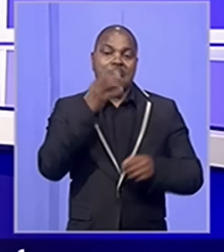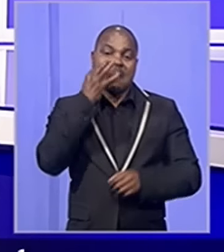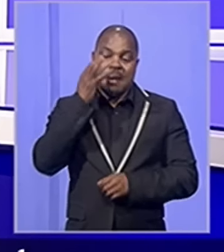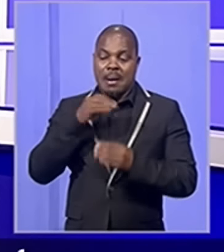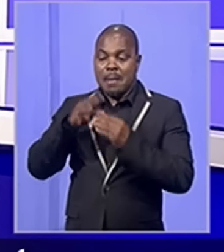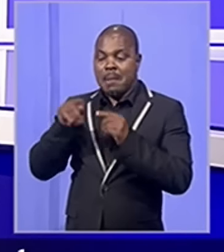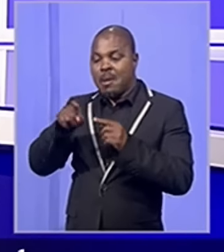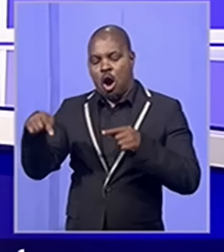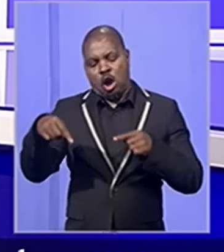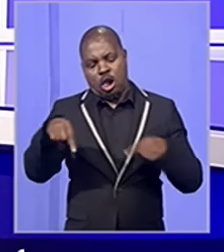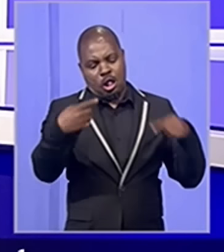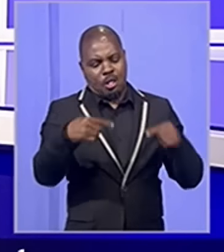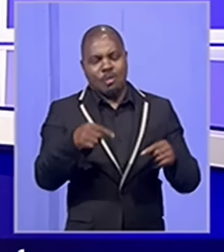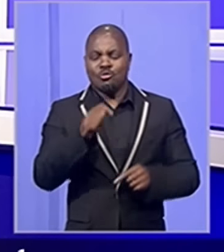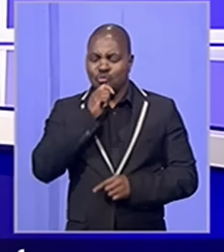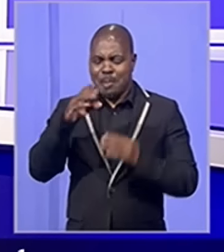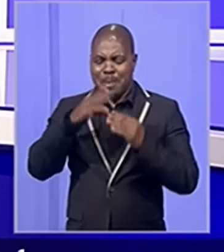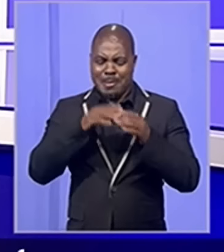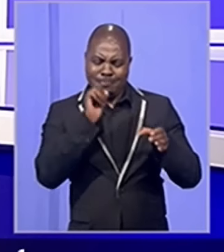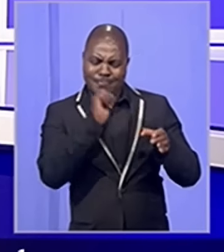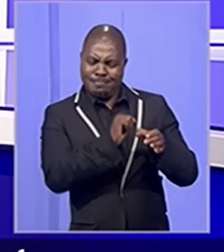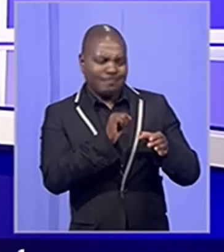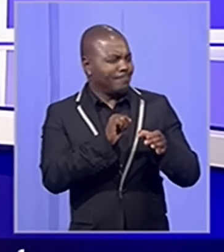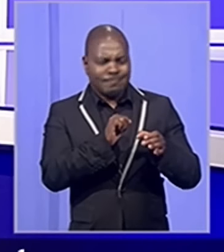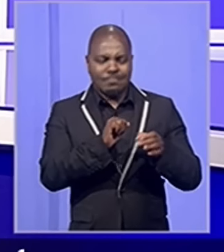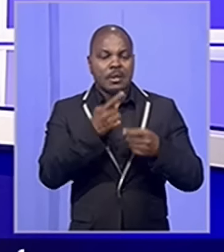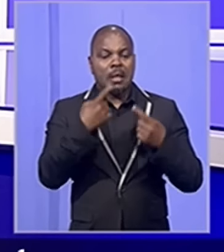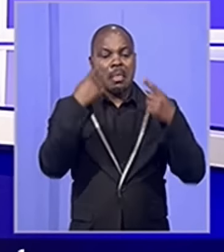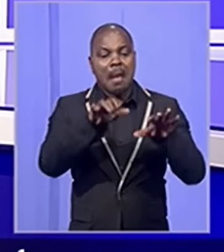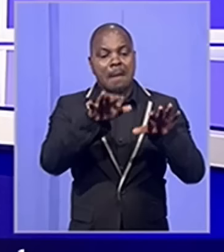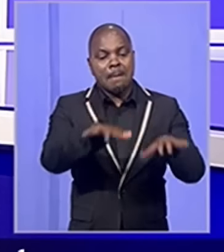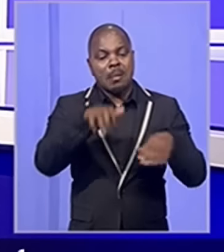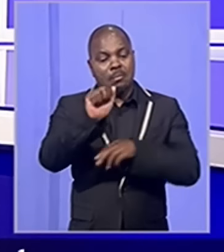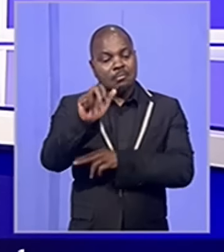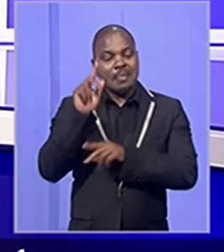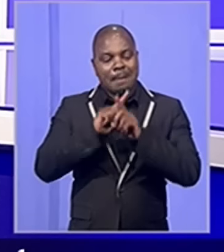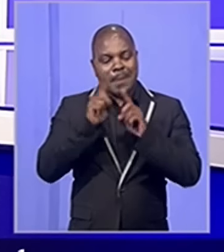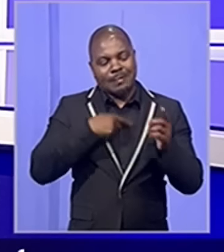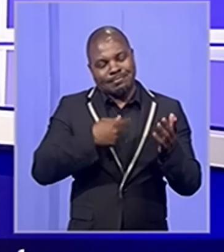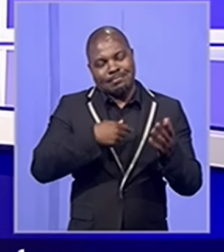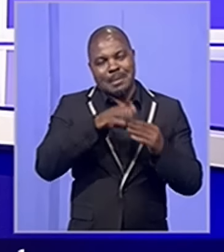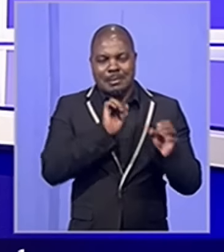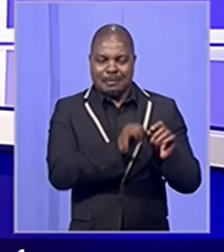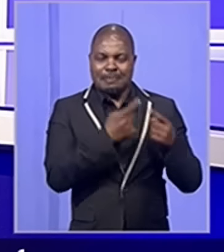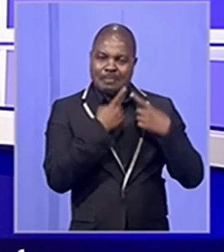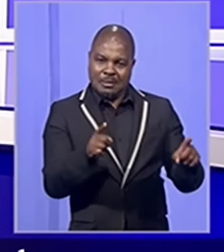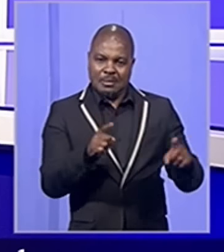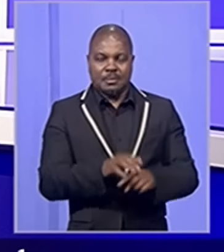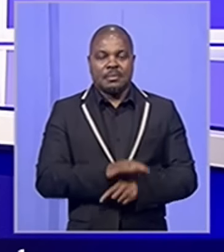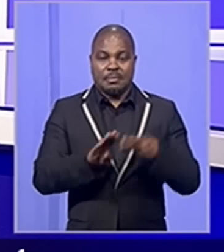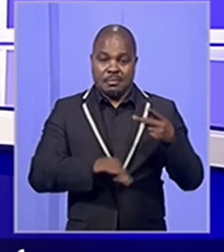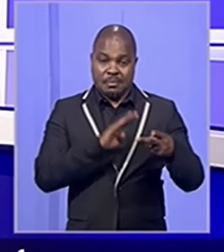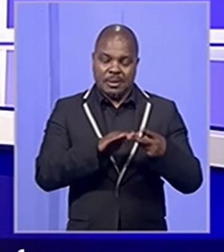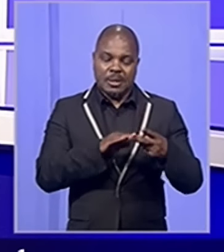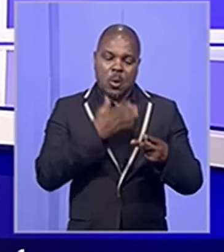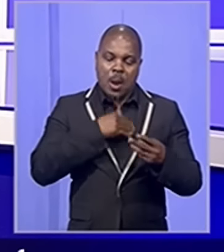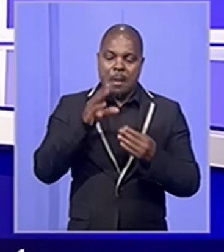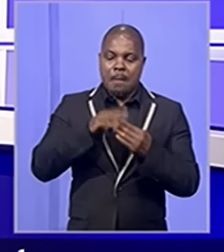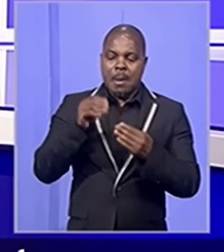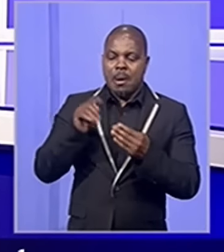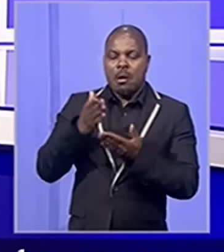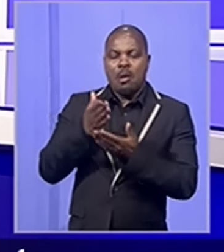ba e ne se ditokololo tsa lekoko fa ba ne ba ikanisiwa jaaka bapalamente. Ba re ba batla go fedisa botokololo jwa bona le